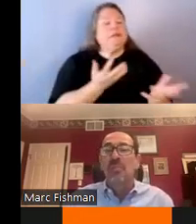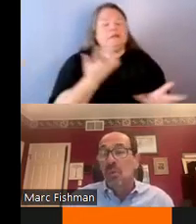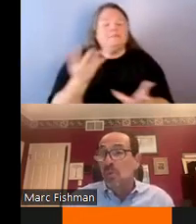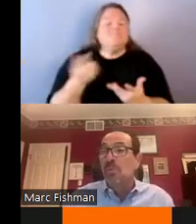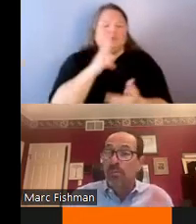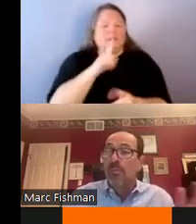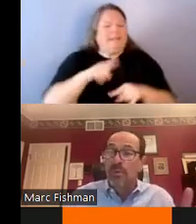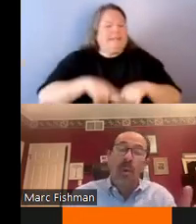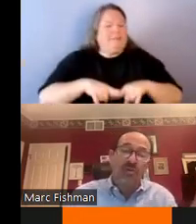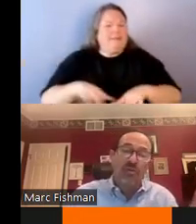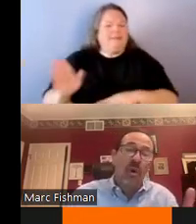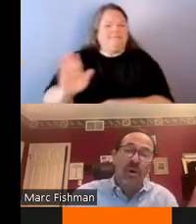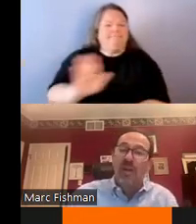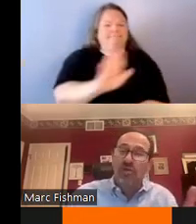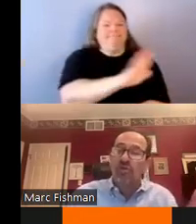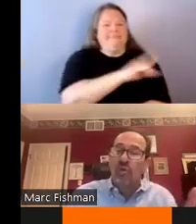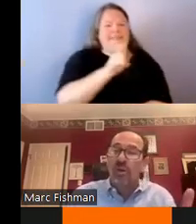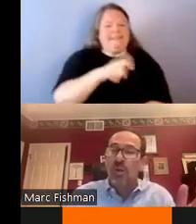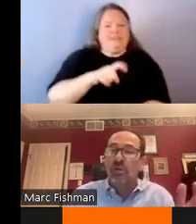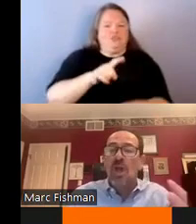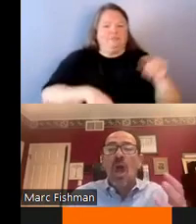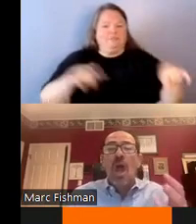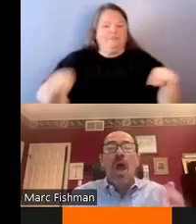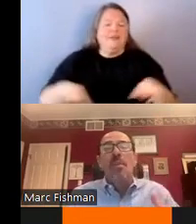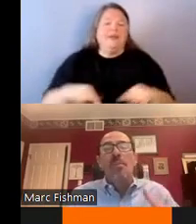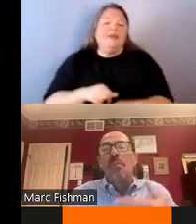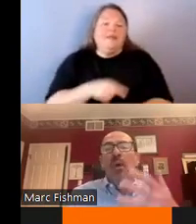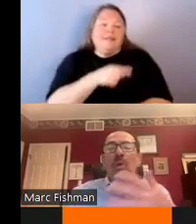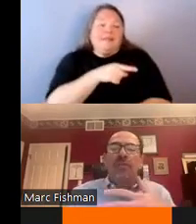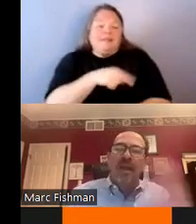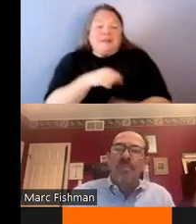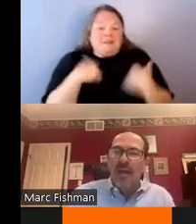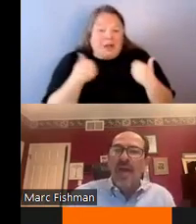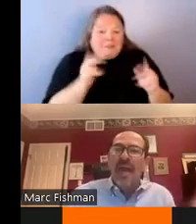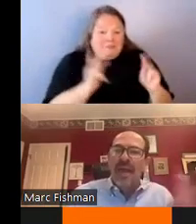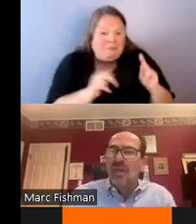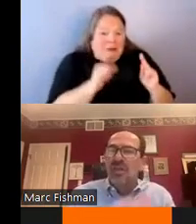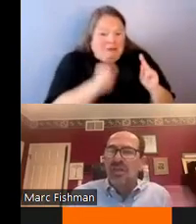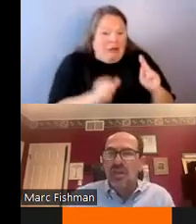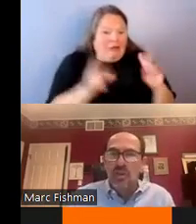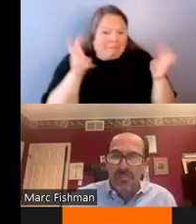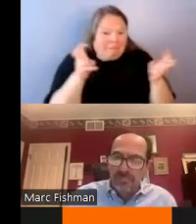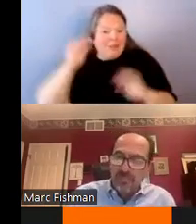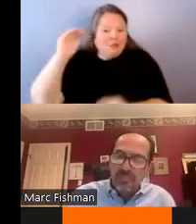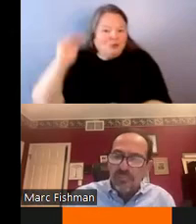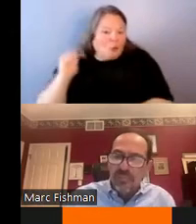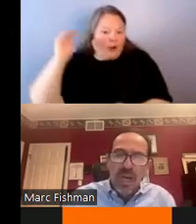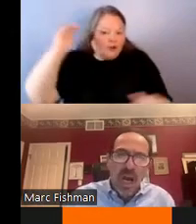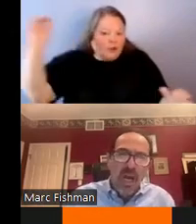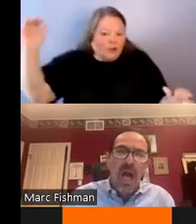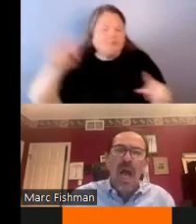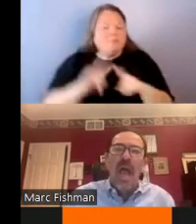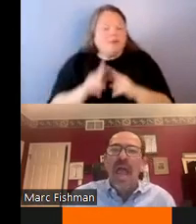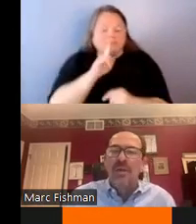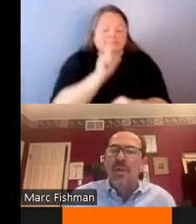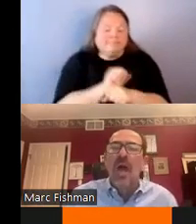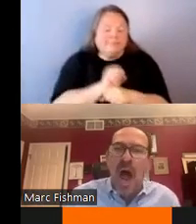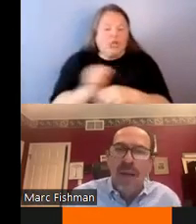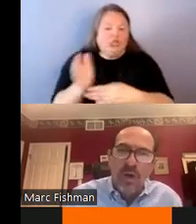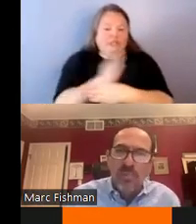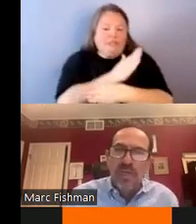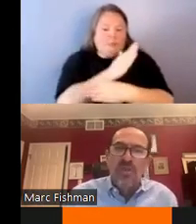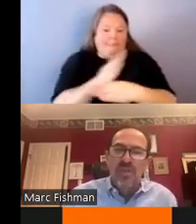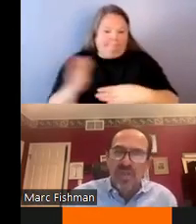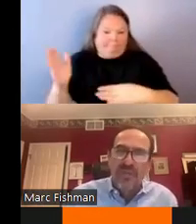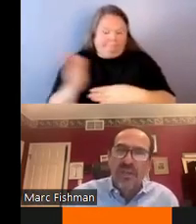young people who, you know, as you know, are not just short adults, but we think about that as a continuum. And